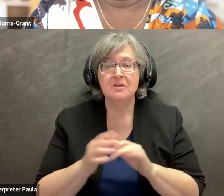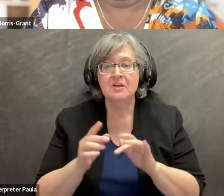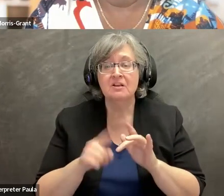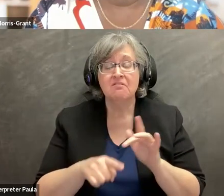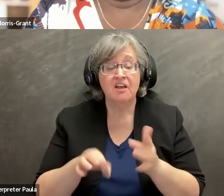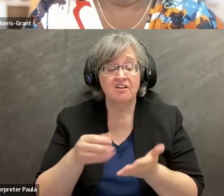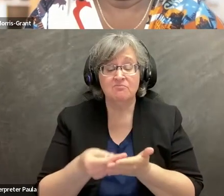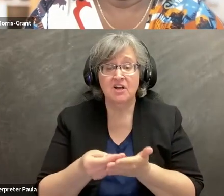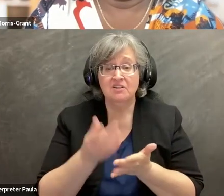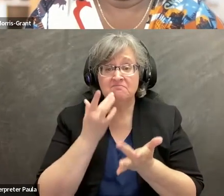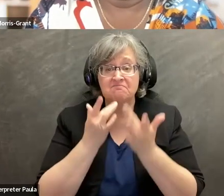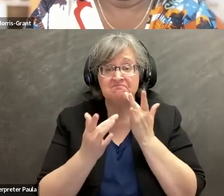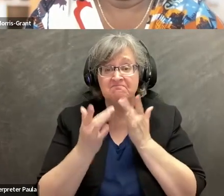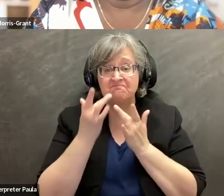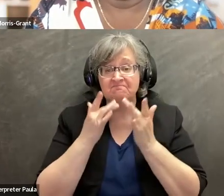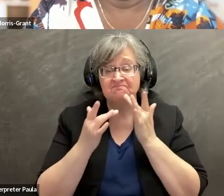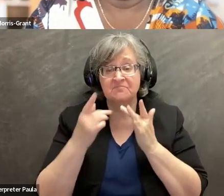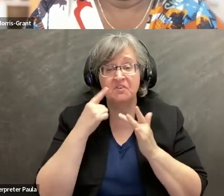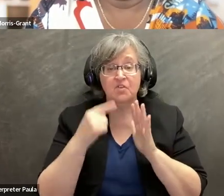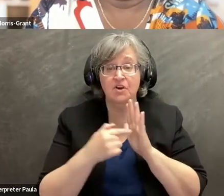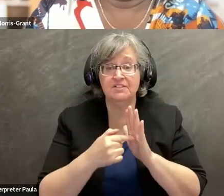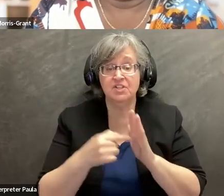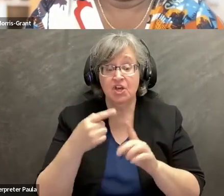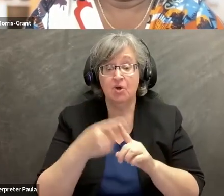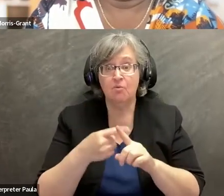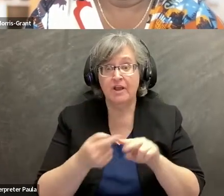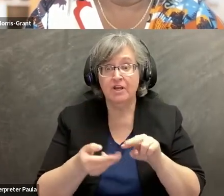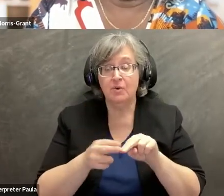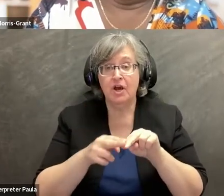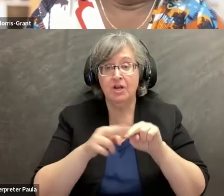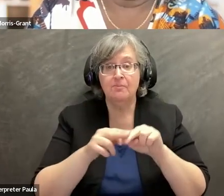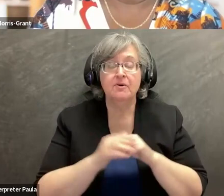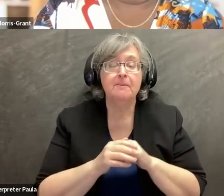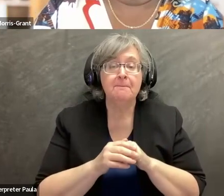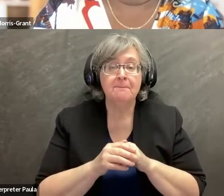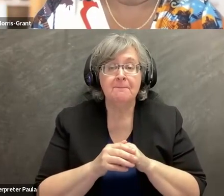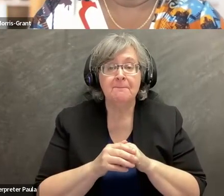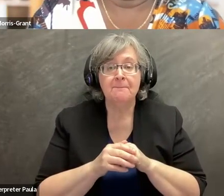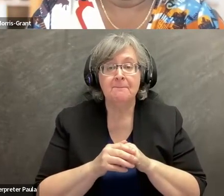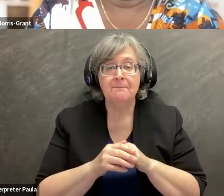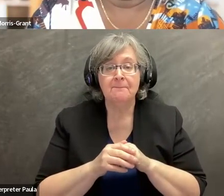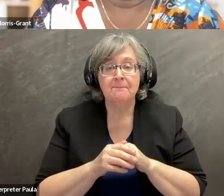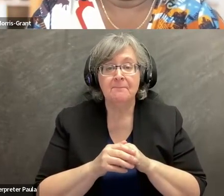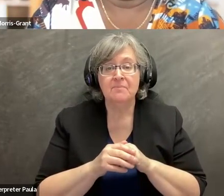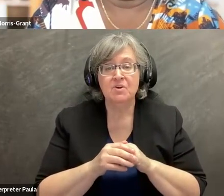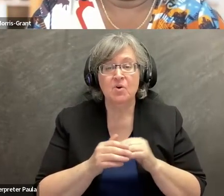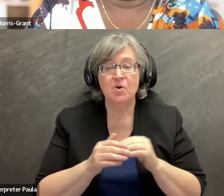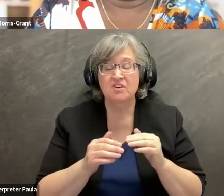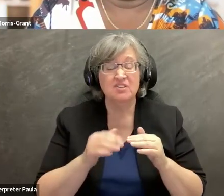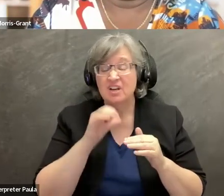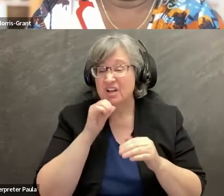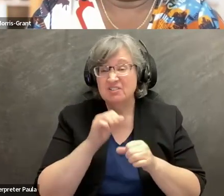financial resources. So for example, with rent increases, or with, for example, underemployment or